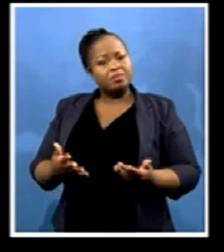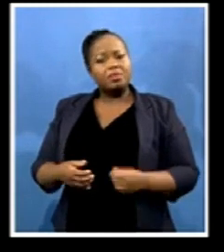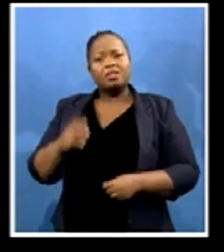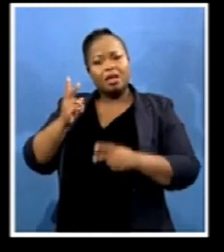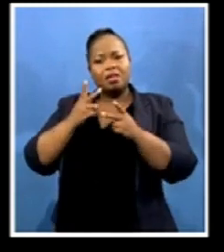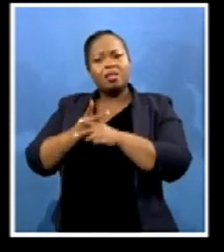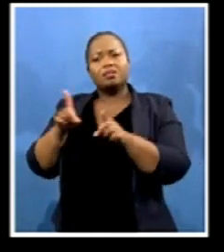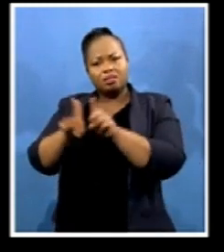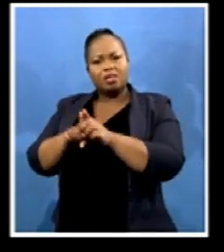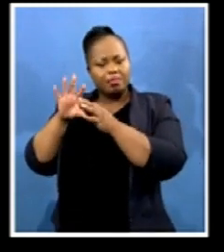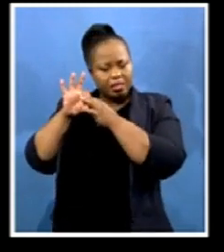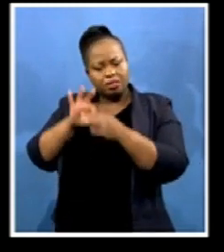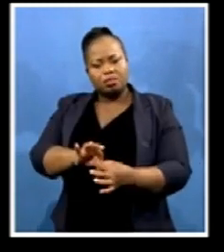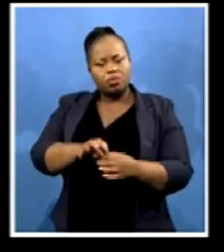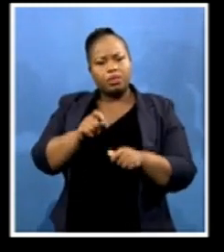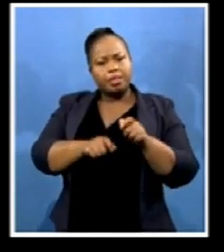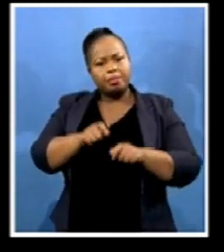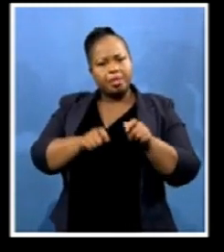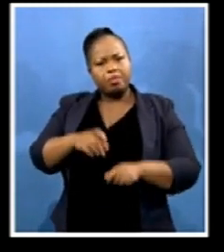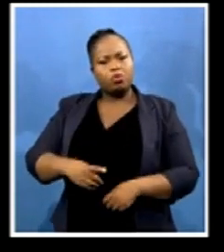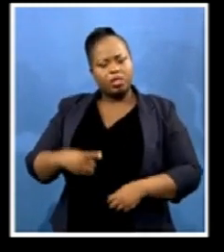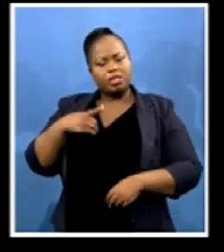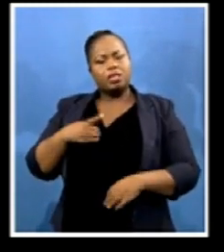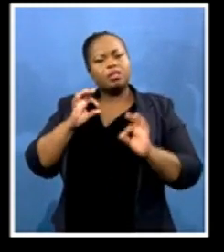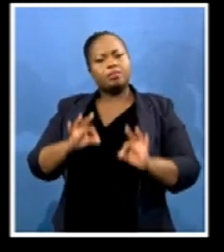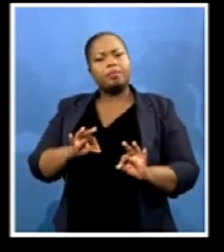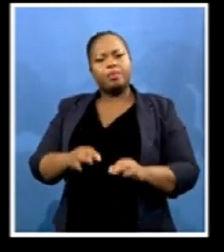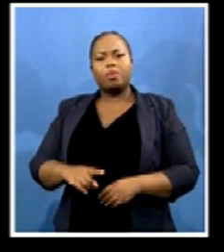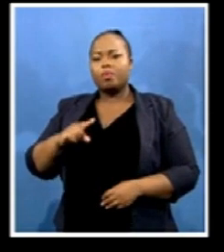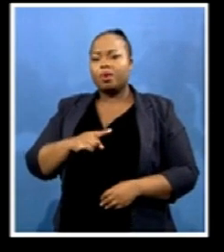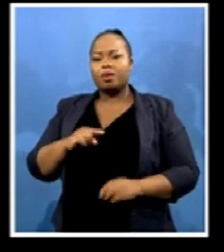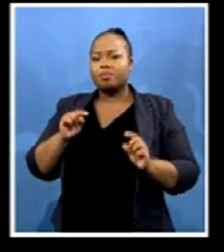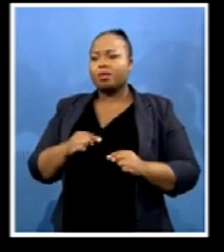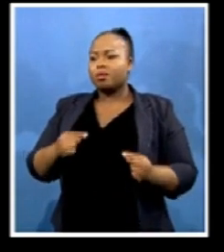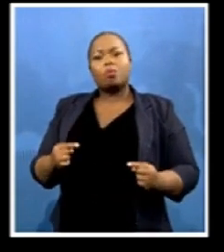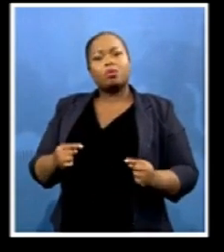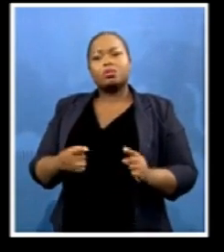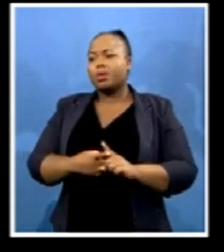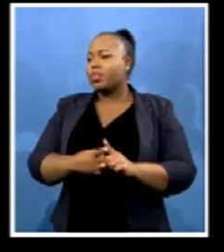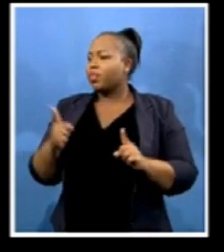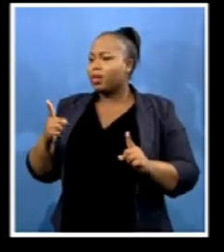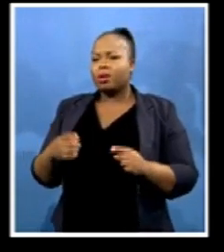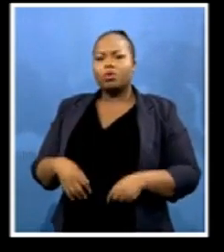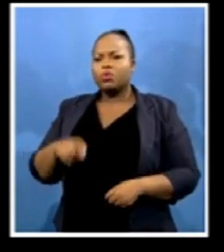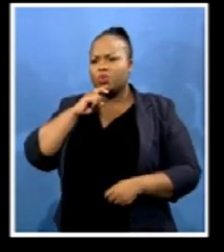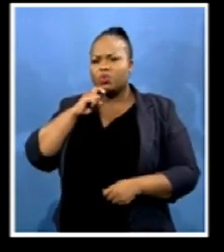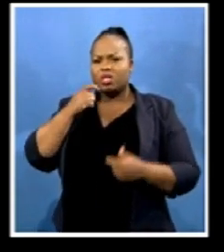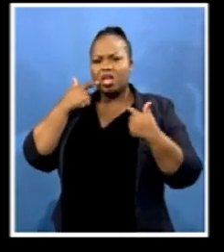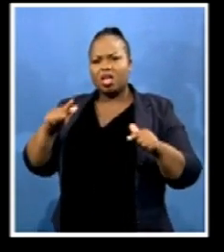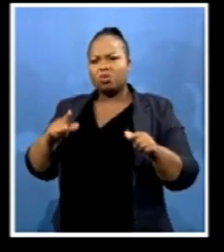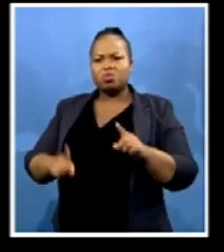cannot have ways of doing things where we still use language of scope and donor, and we also try